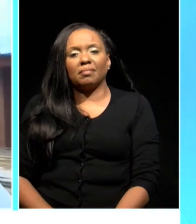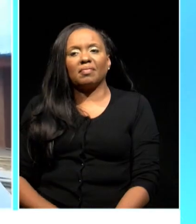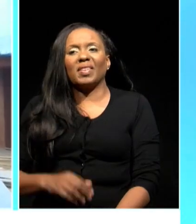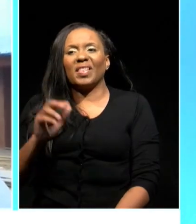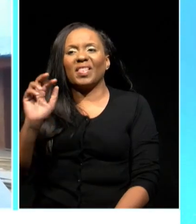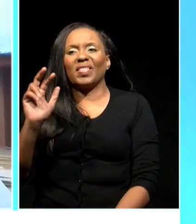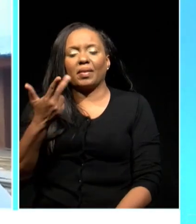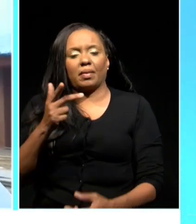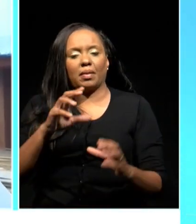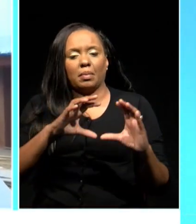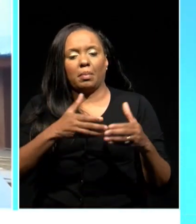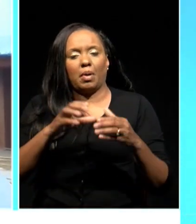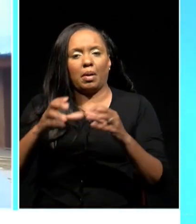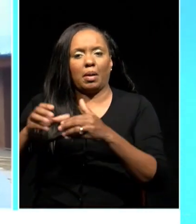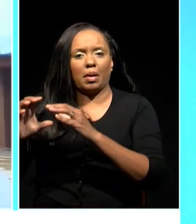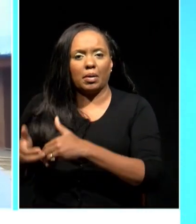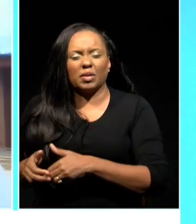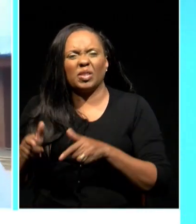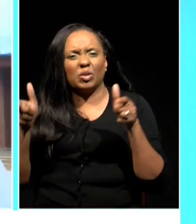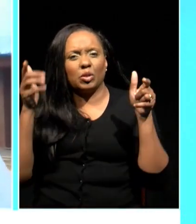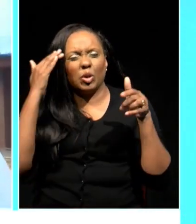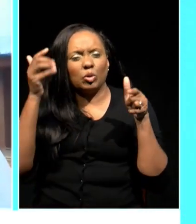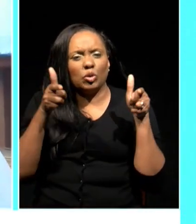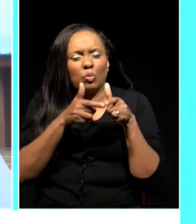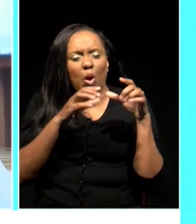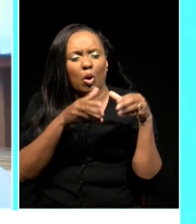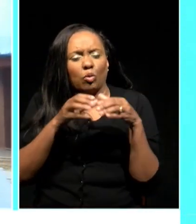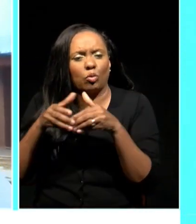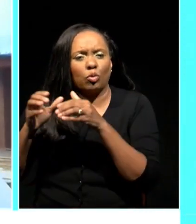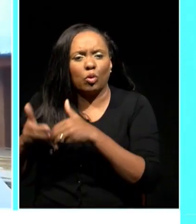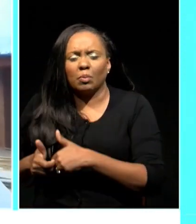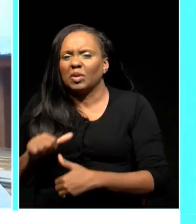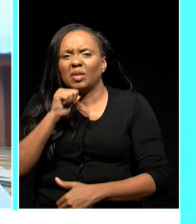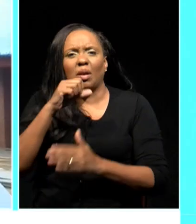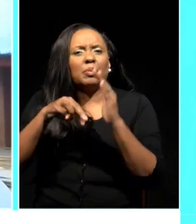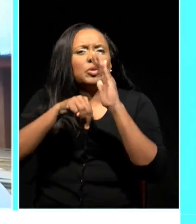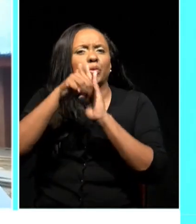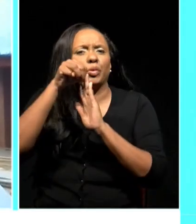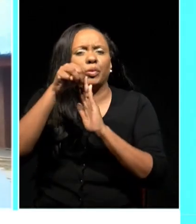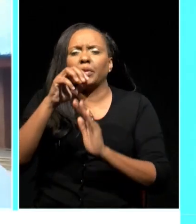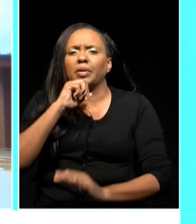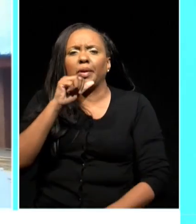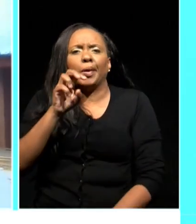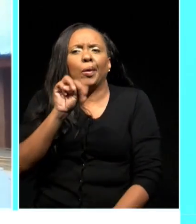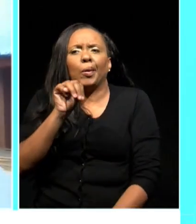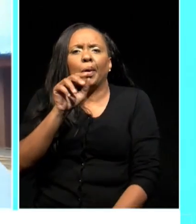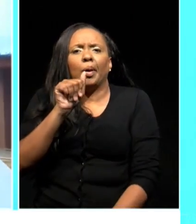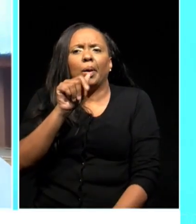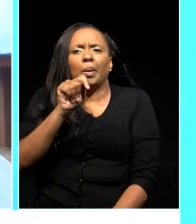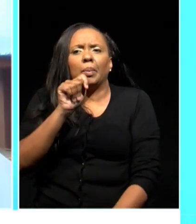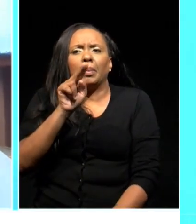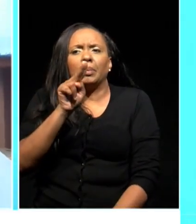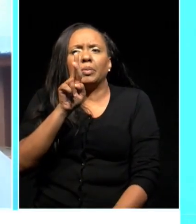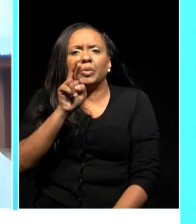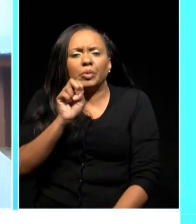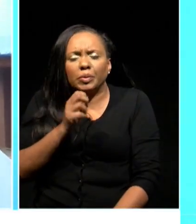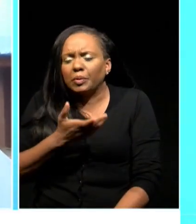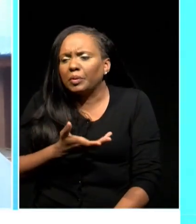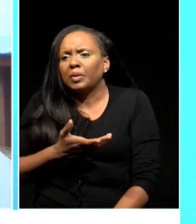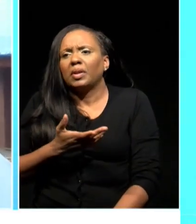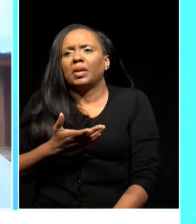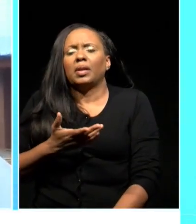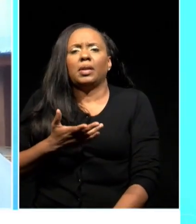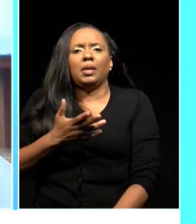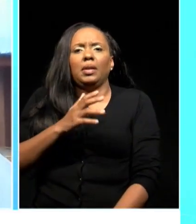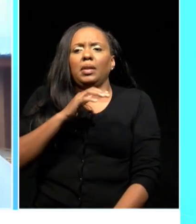parties and the people who are leading them in relation to political activity in Barbados. It's not that a third party in itself has to be immature